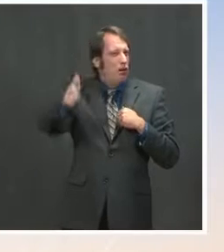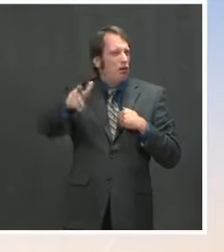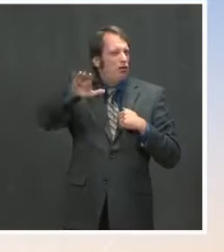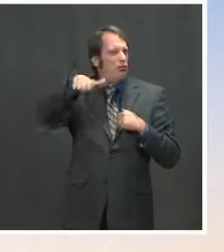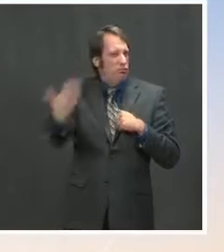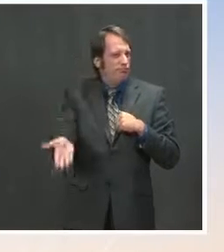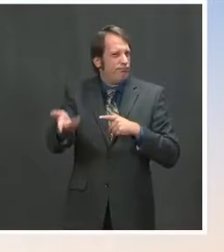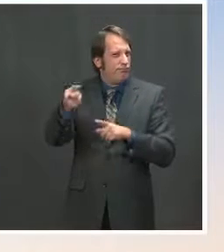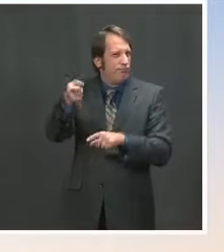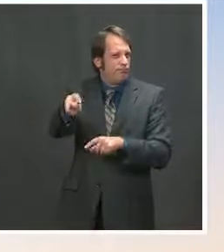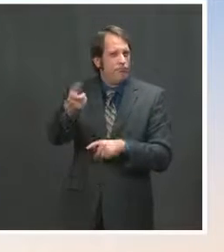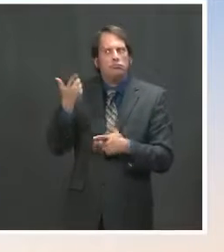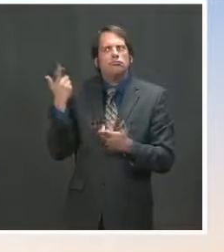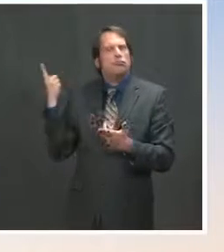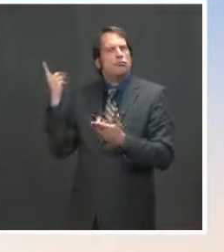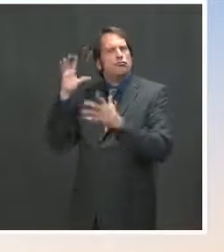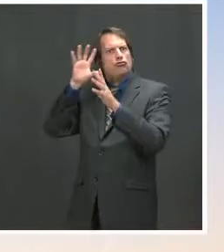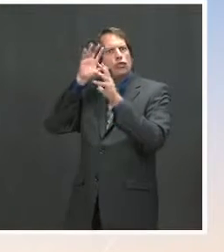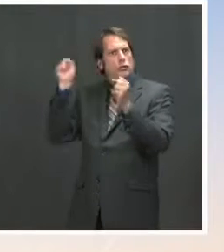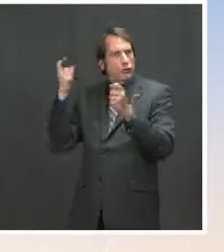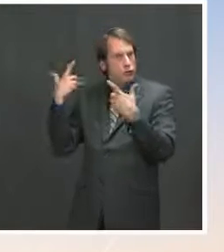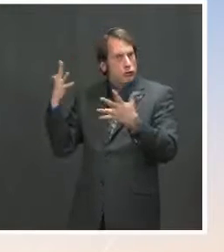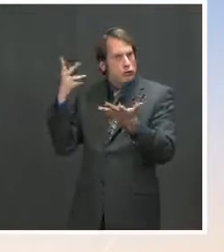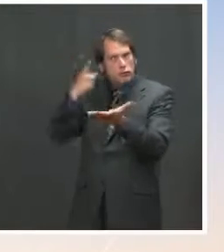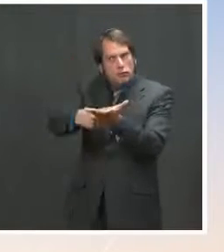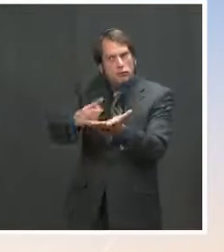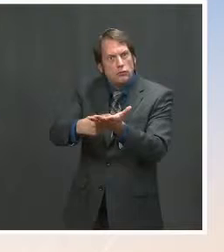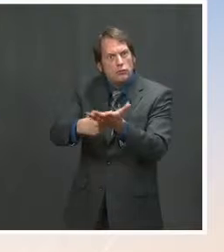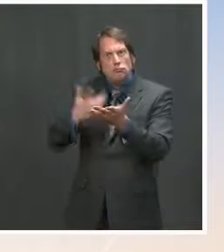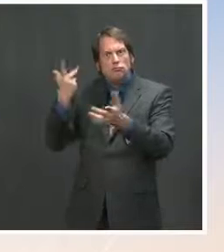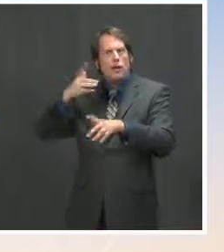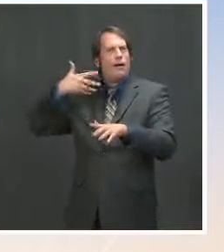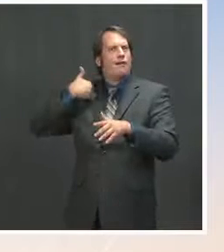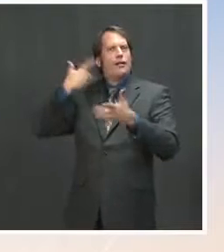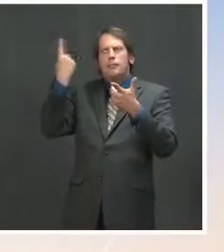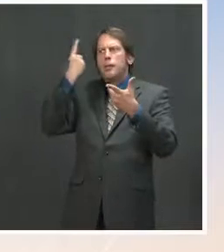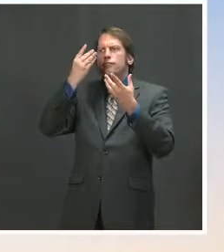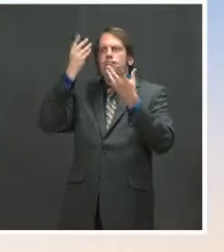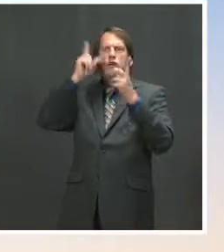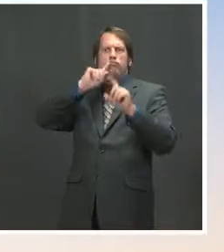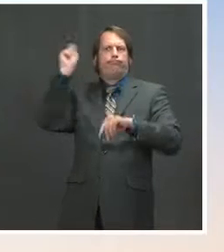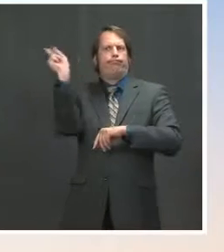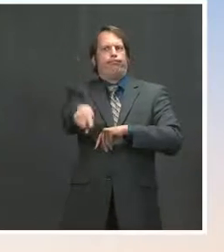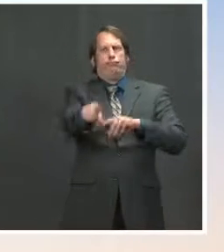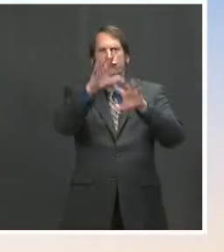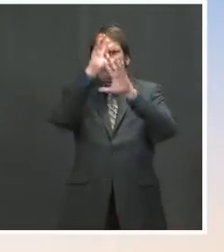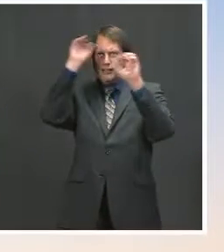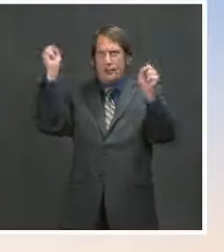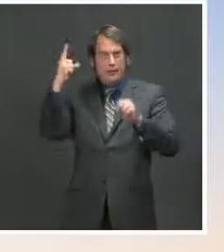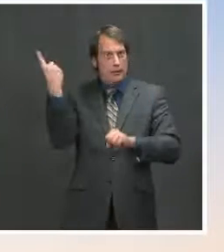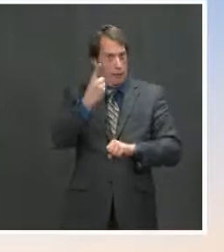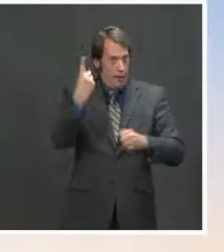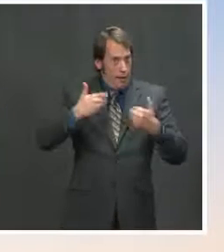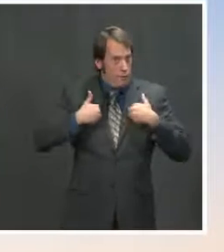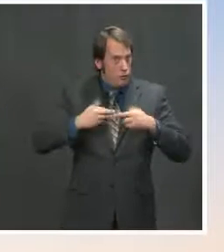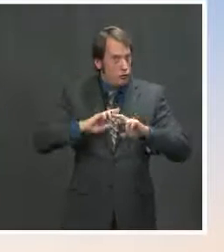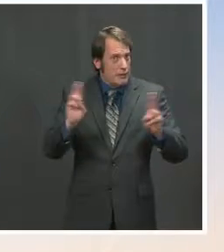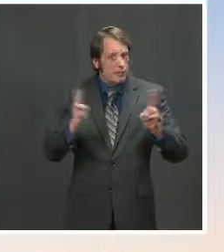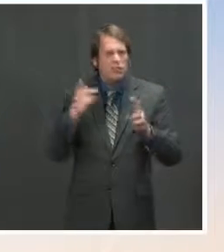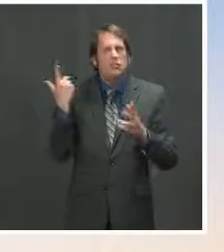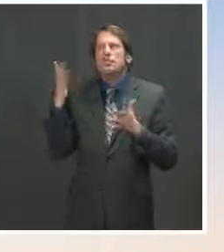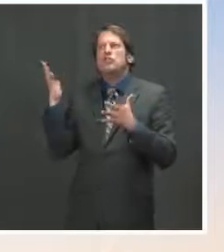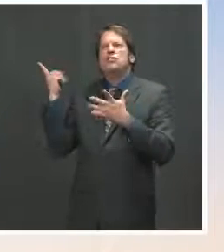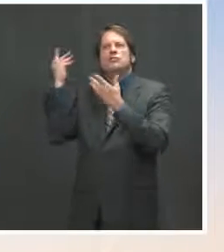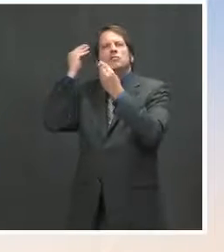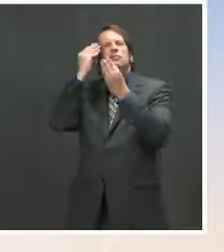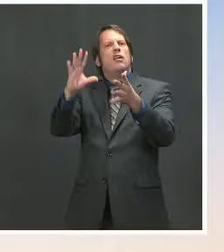more executive orders in the pipeline or under consideration? I mean, what signal are you going to send to those communities? Well, there's a number of steps